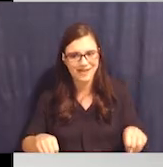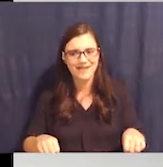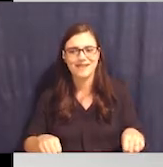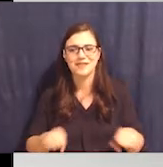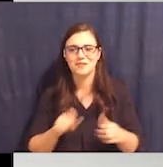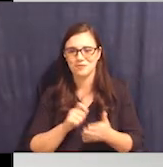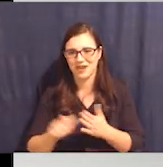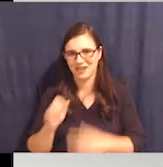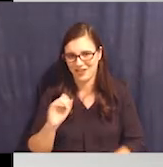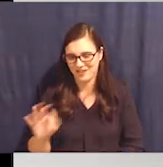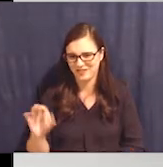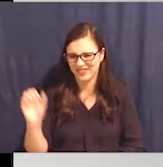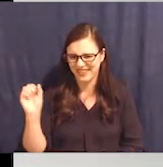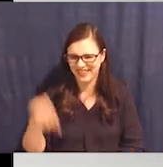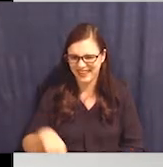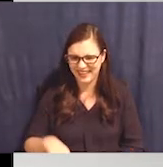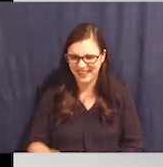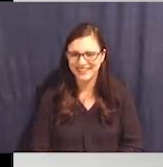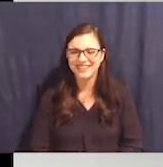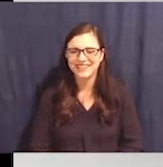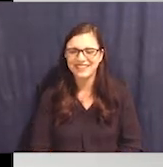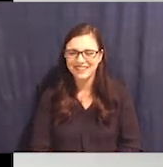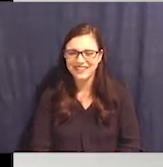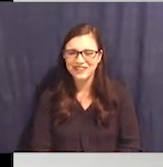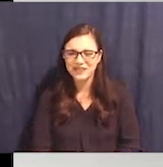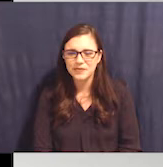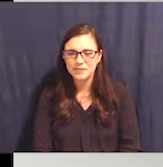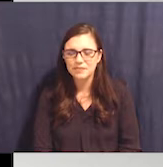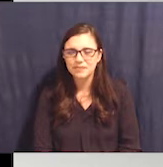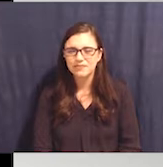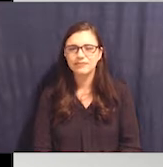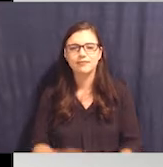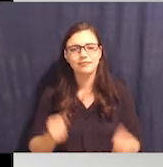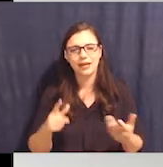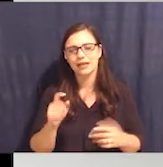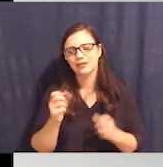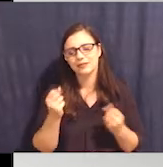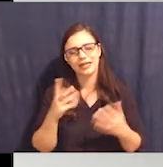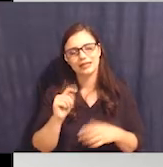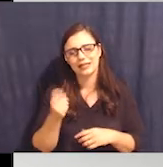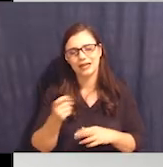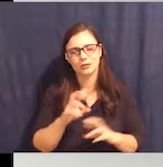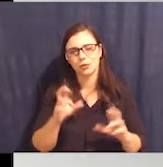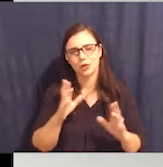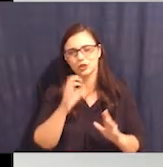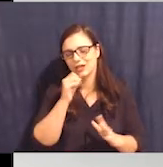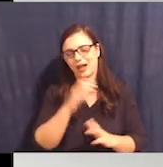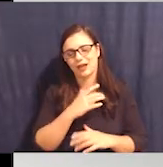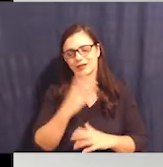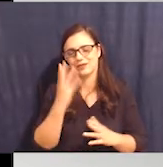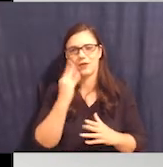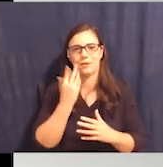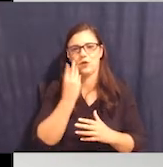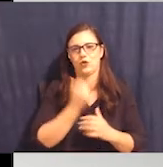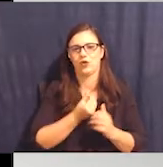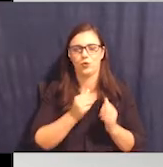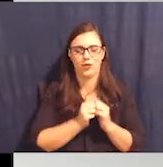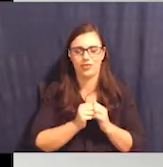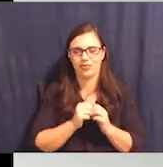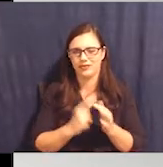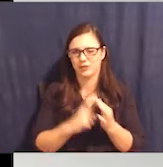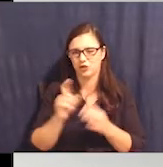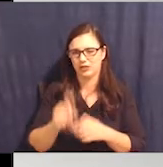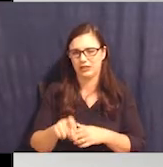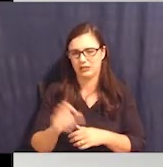absolutely can, and you know, a lot of tax preparers are not familiar with special needs like I